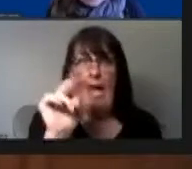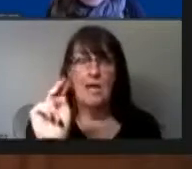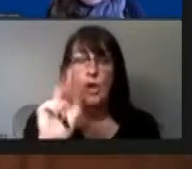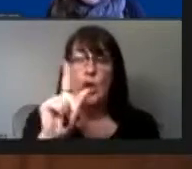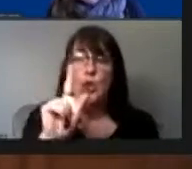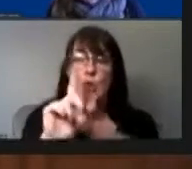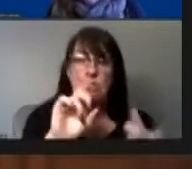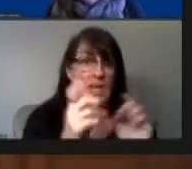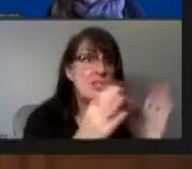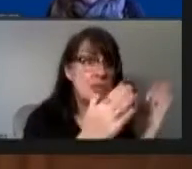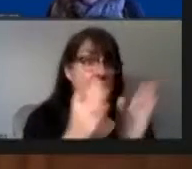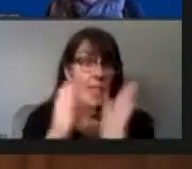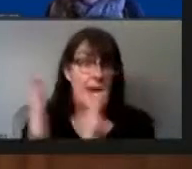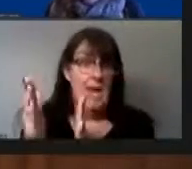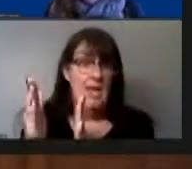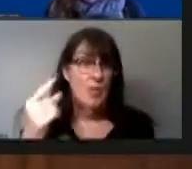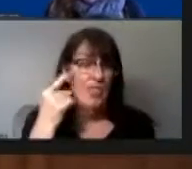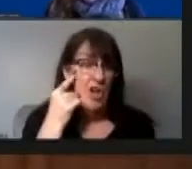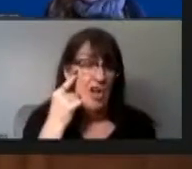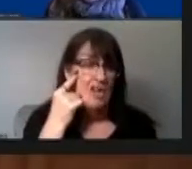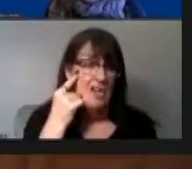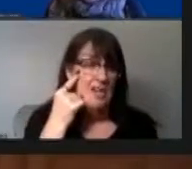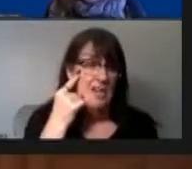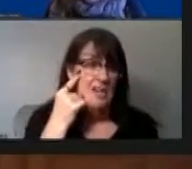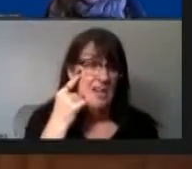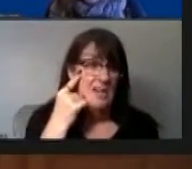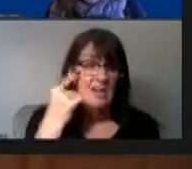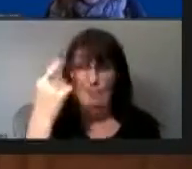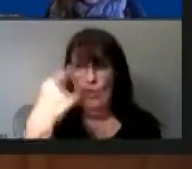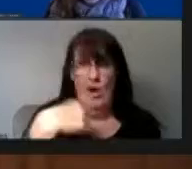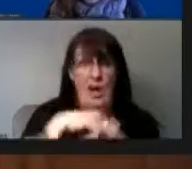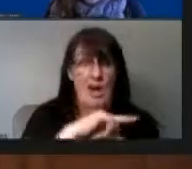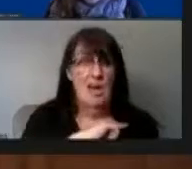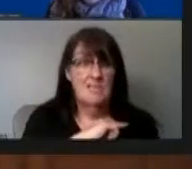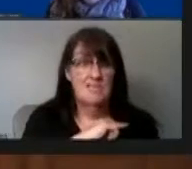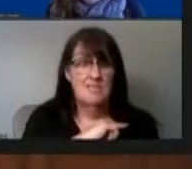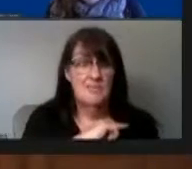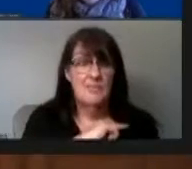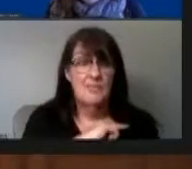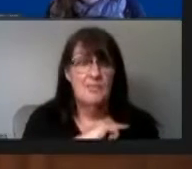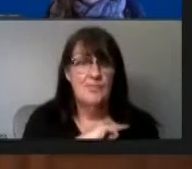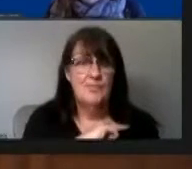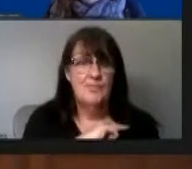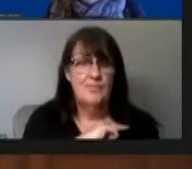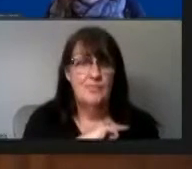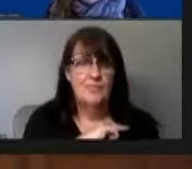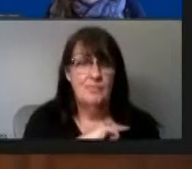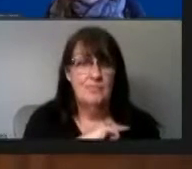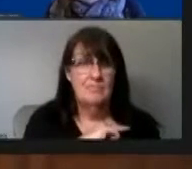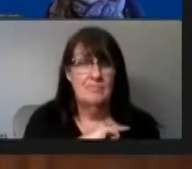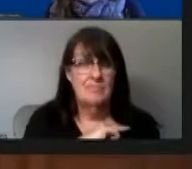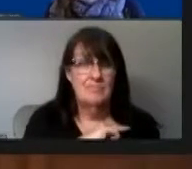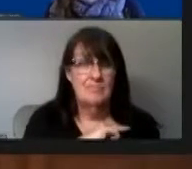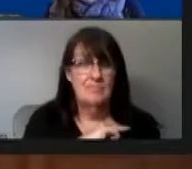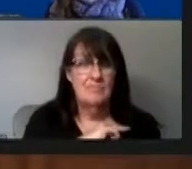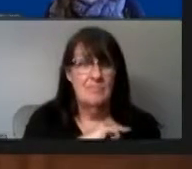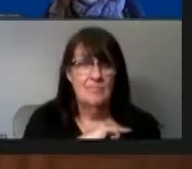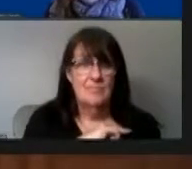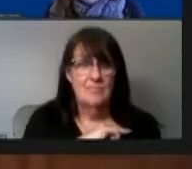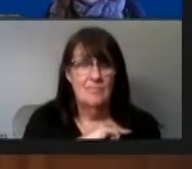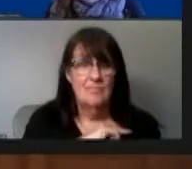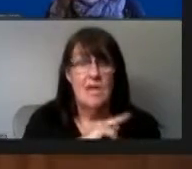the fact that what for us was, a really